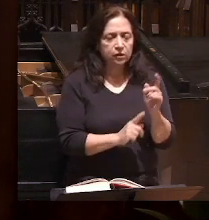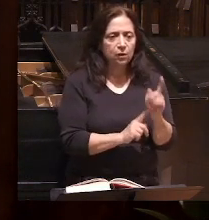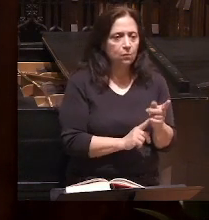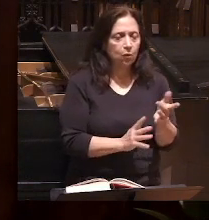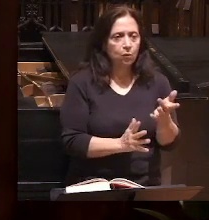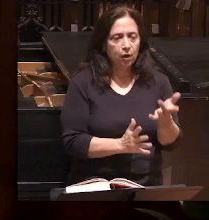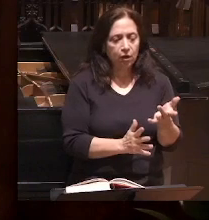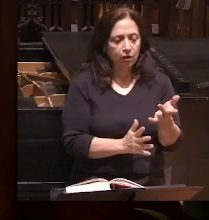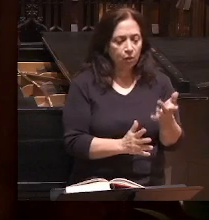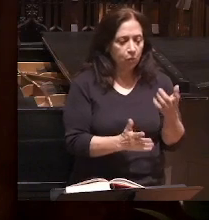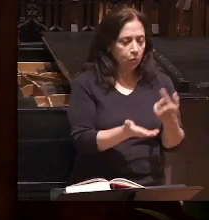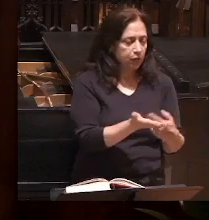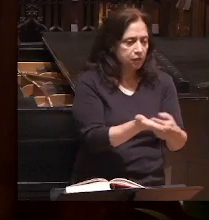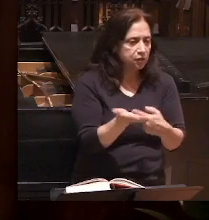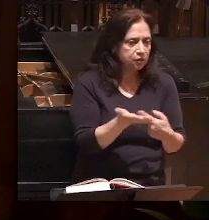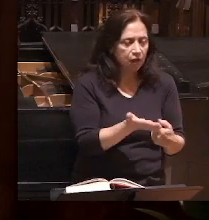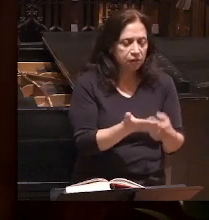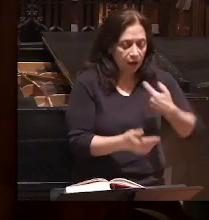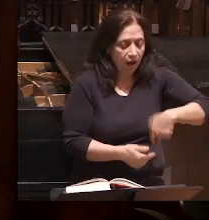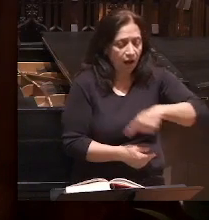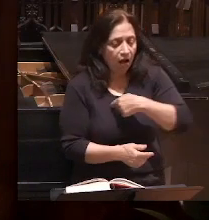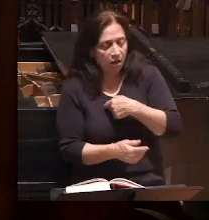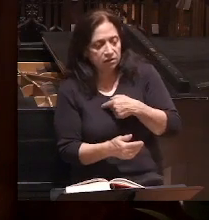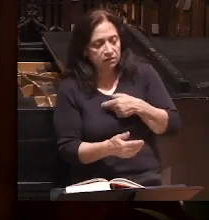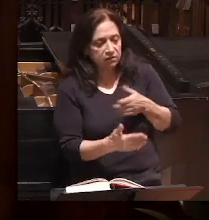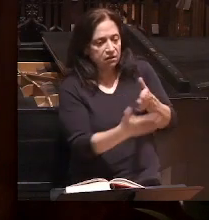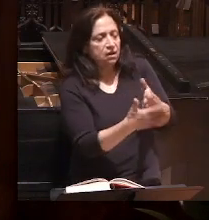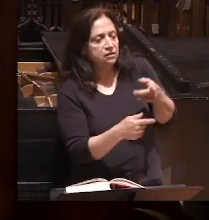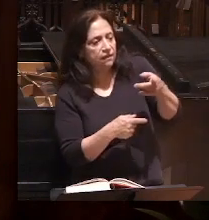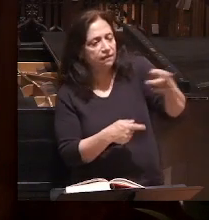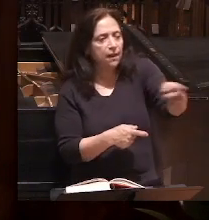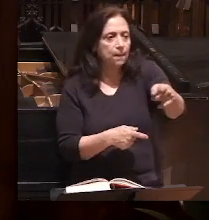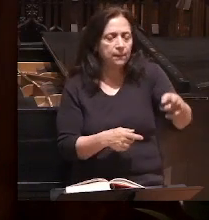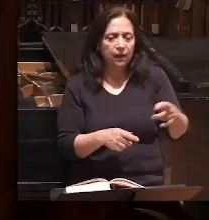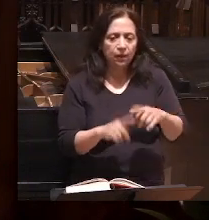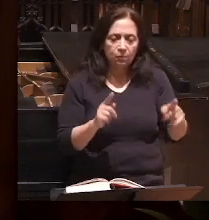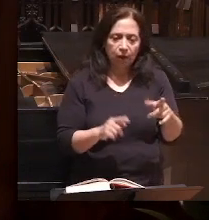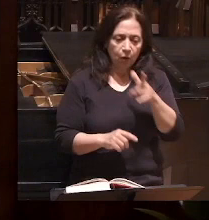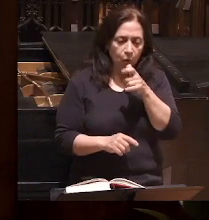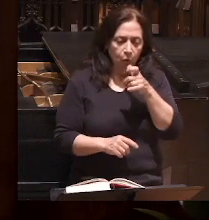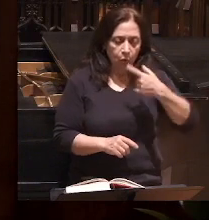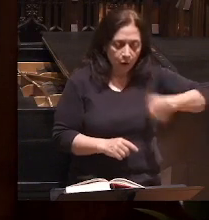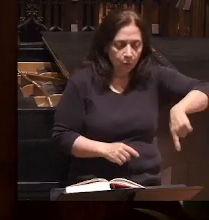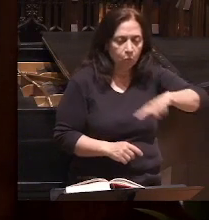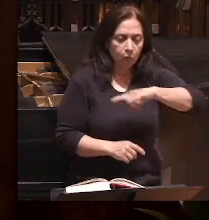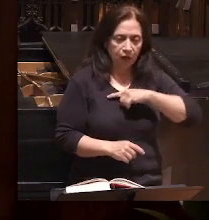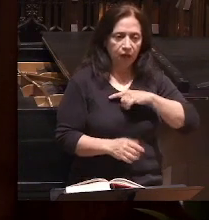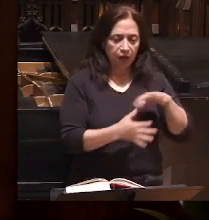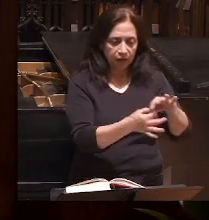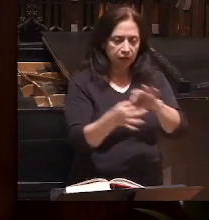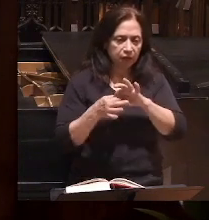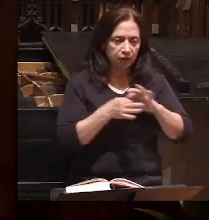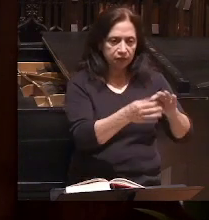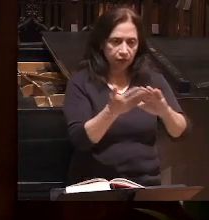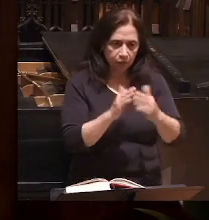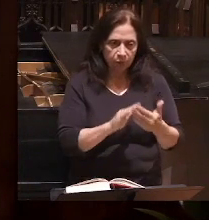moment where we were talking about us and them. It was about who we are as a community.